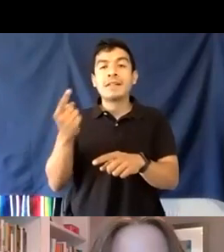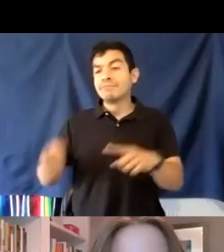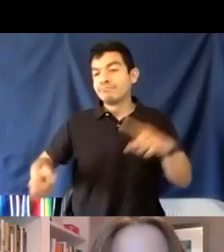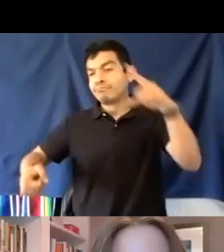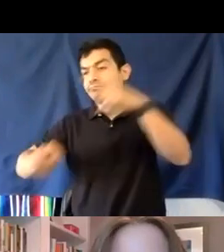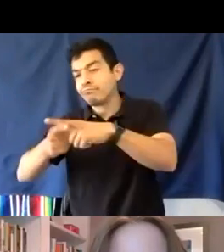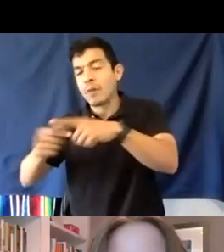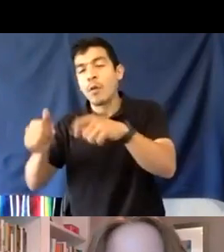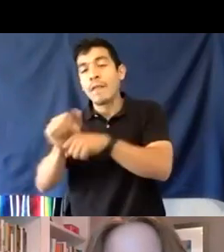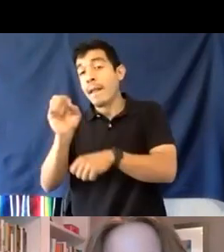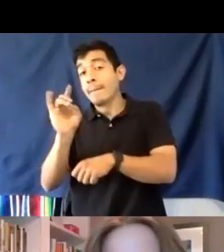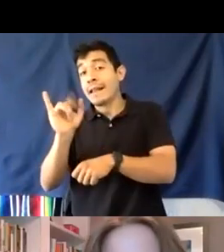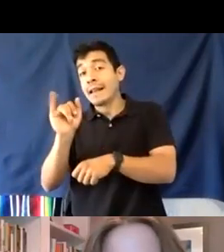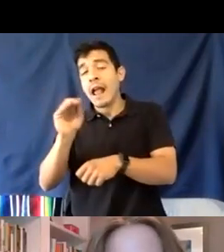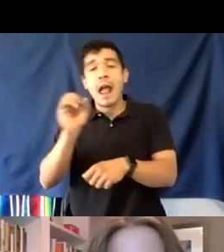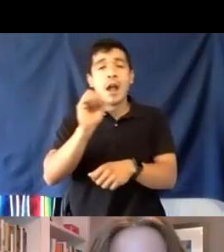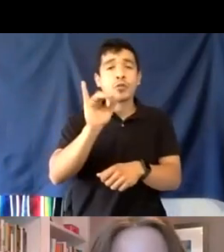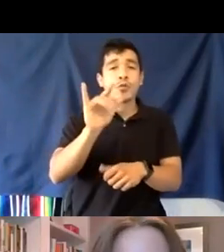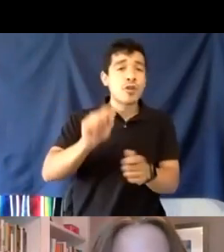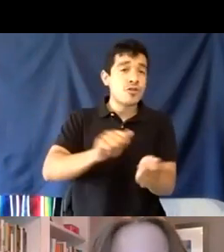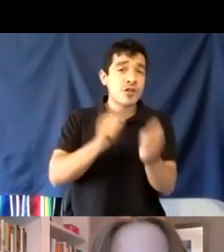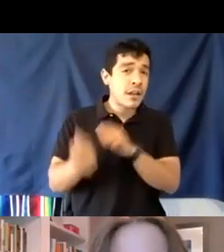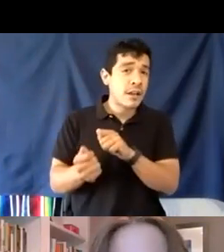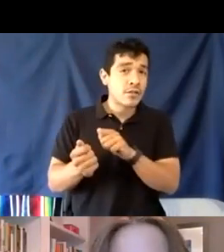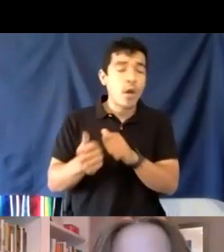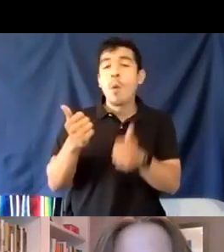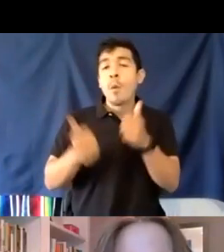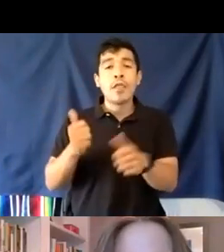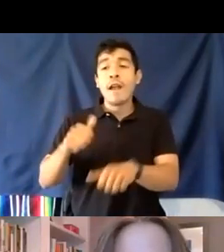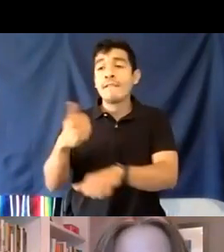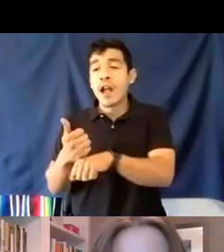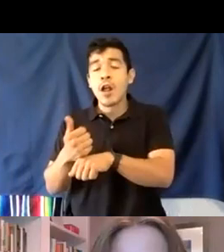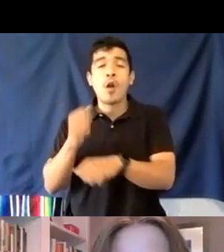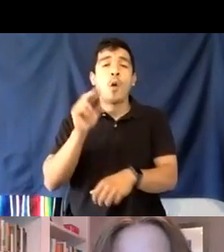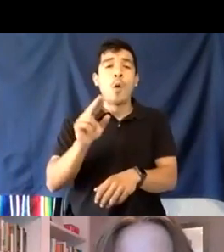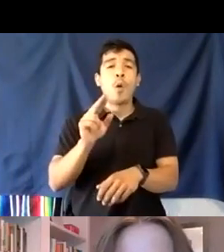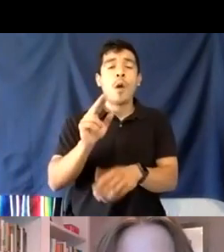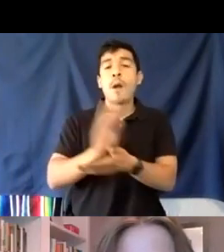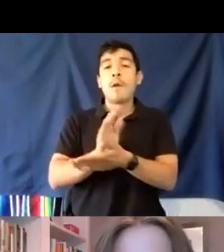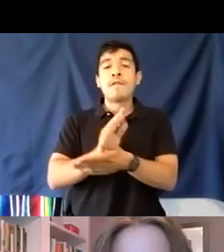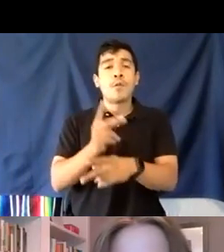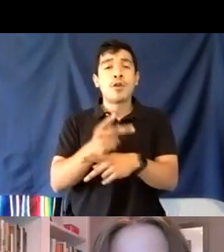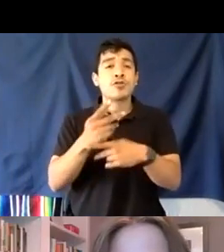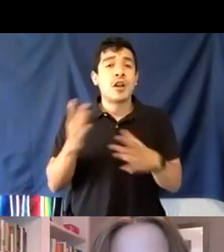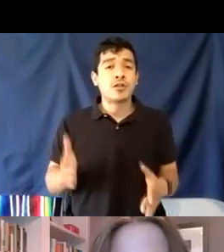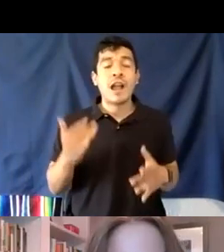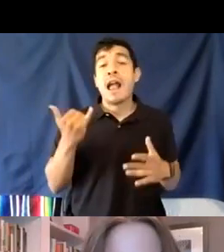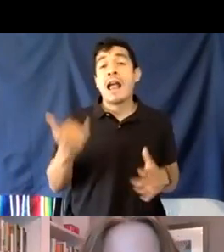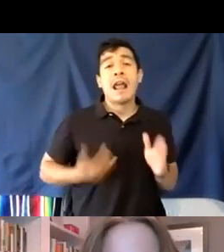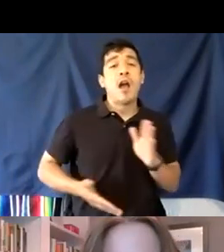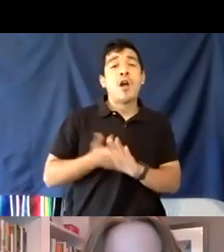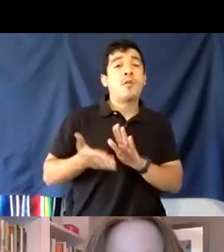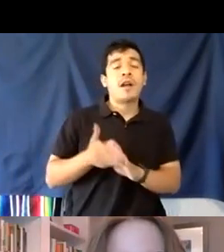change, whether in a foundation or a communication agency, film production, and now I run the Center for Media and Social Impact, which